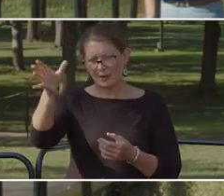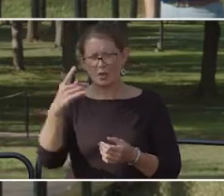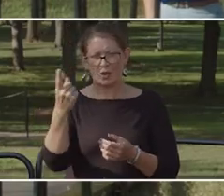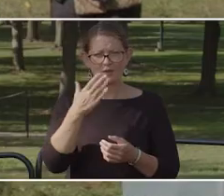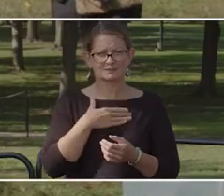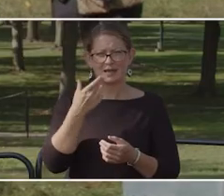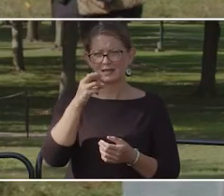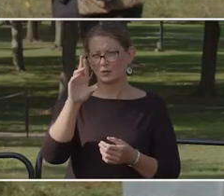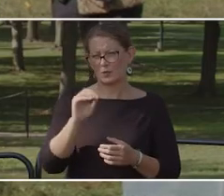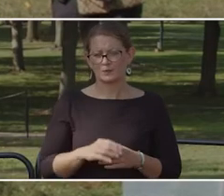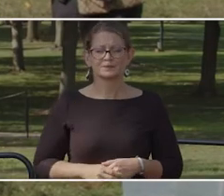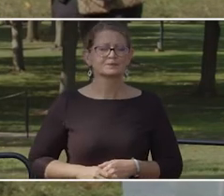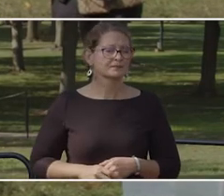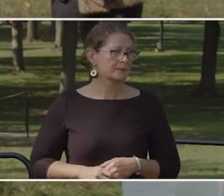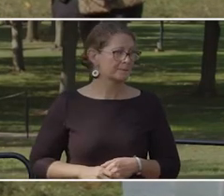hero.